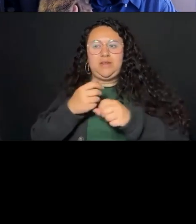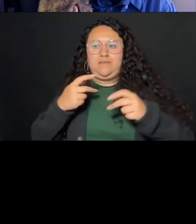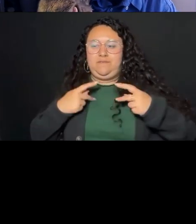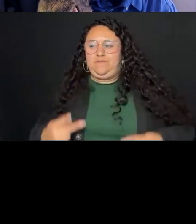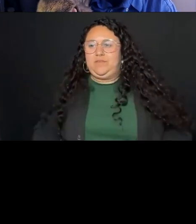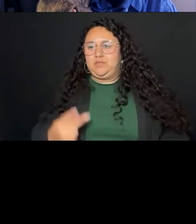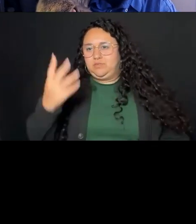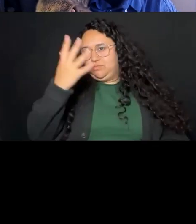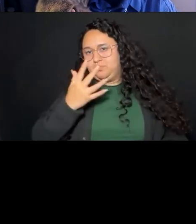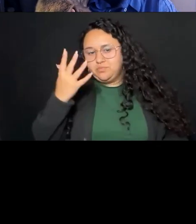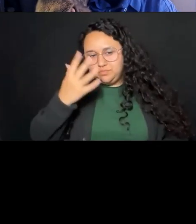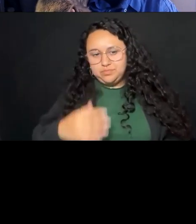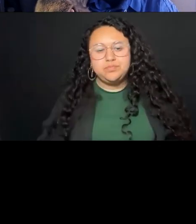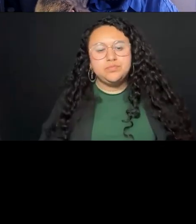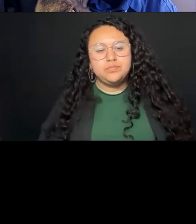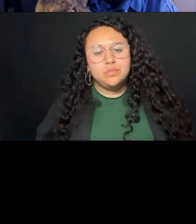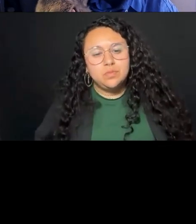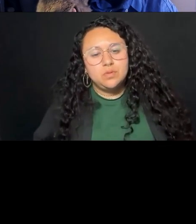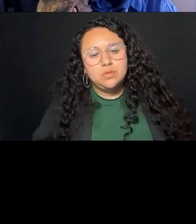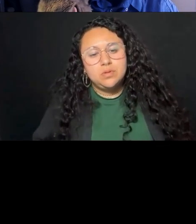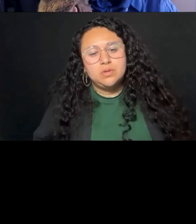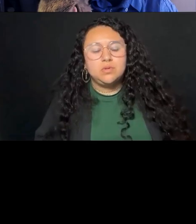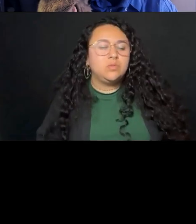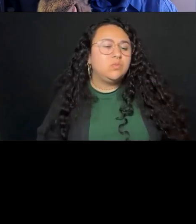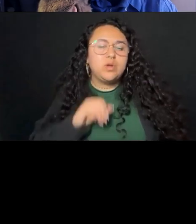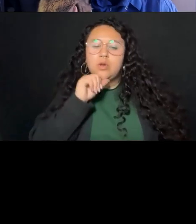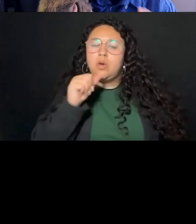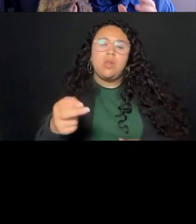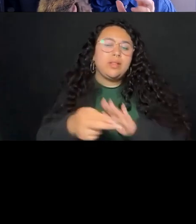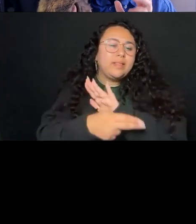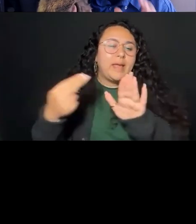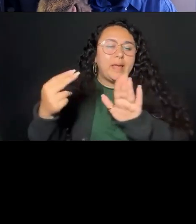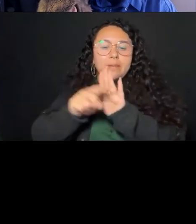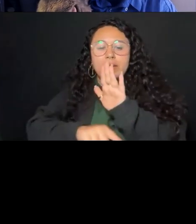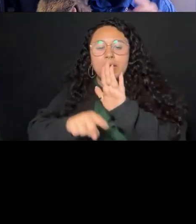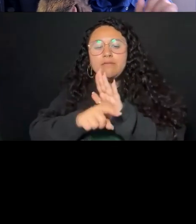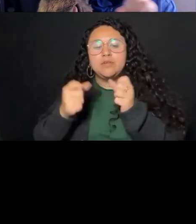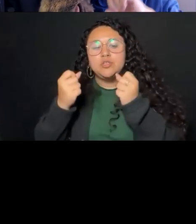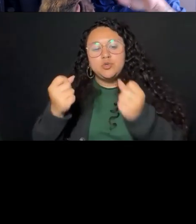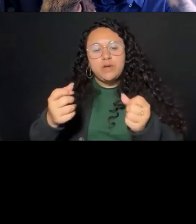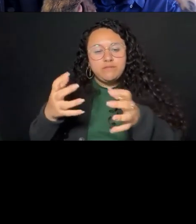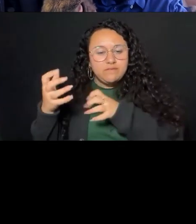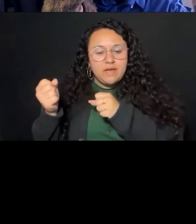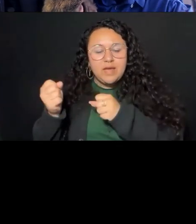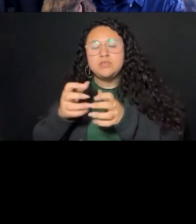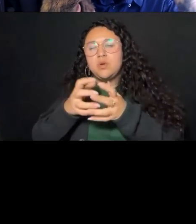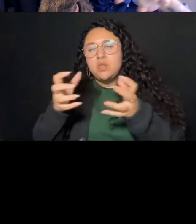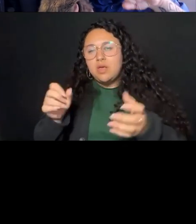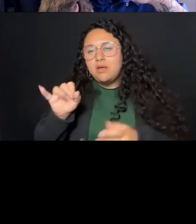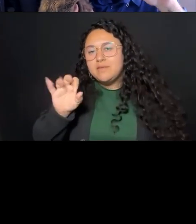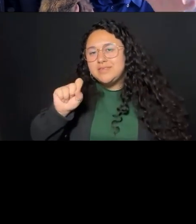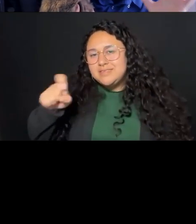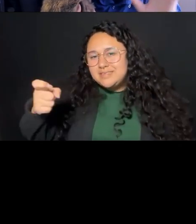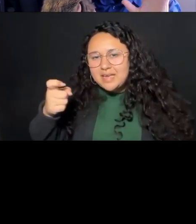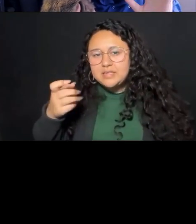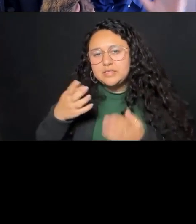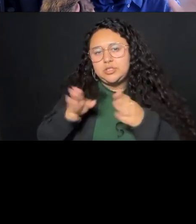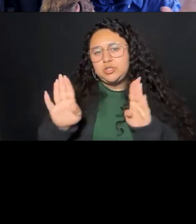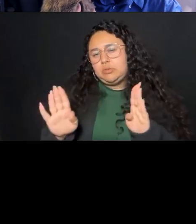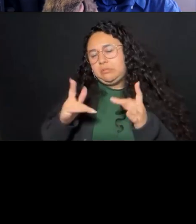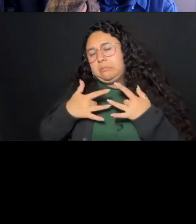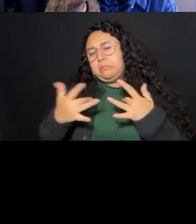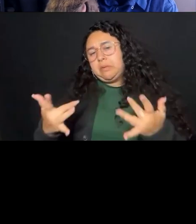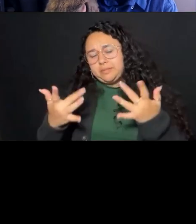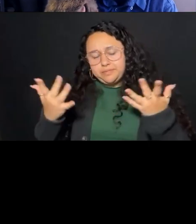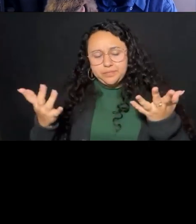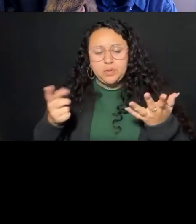We don't pathologize things like driving fast or having a lot of sex in general. So there's some things that we can look at